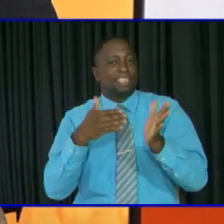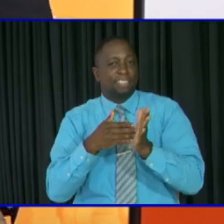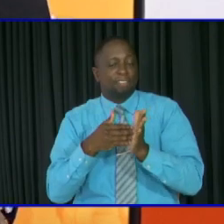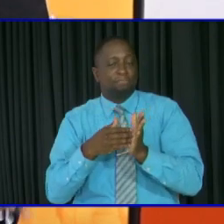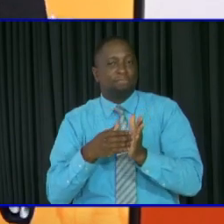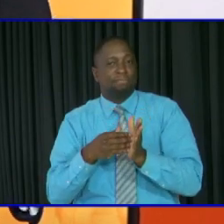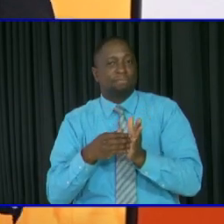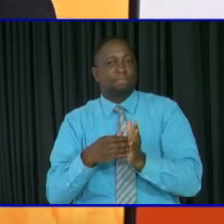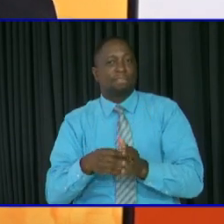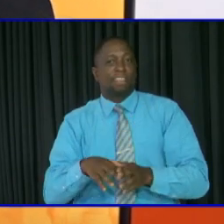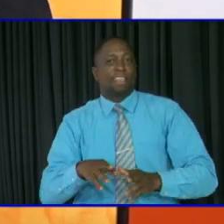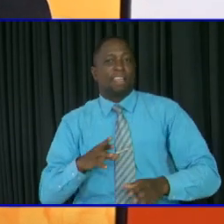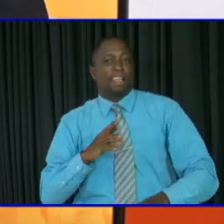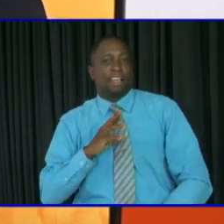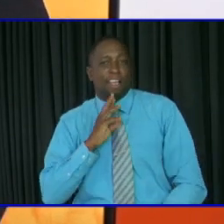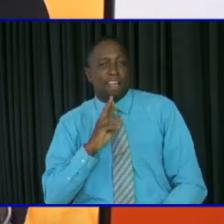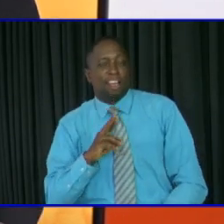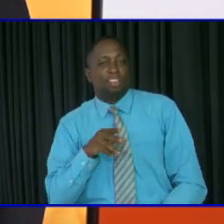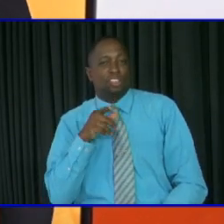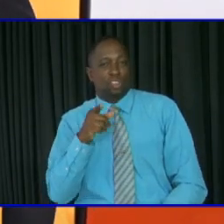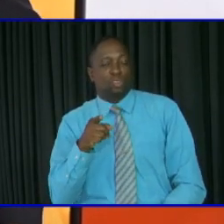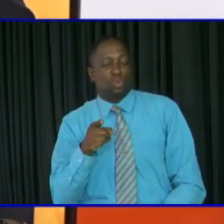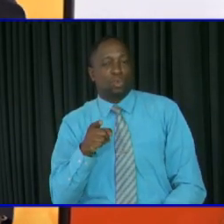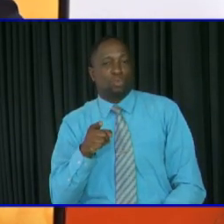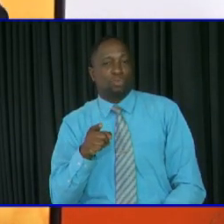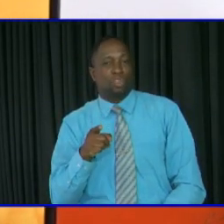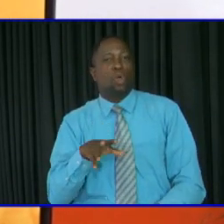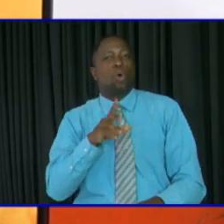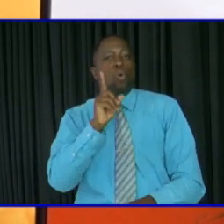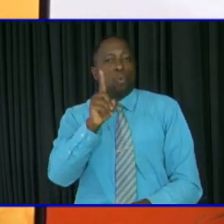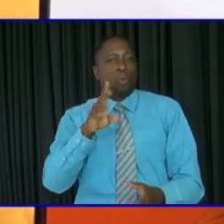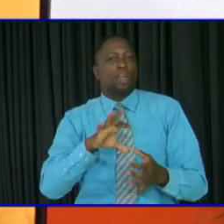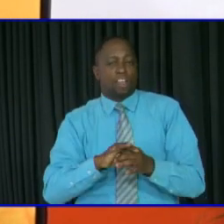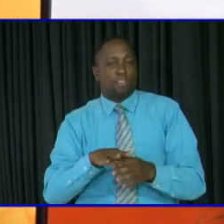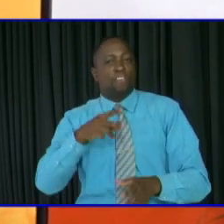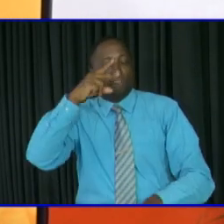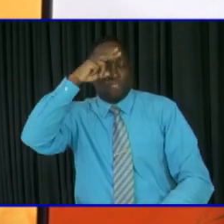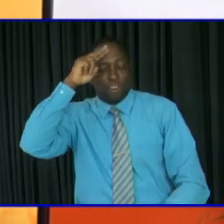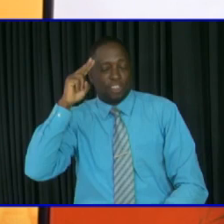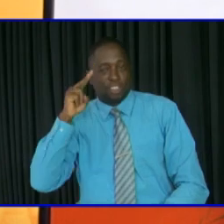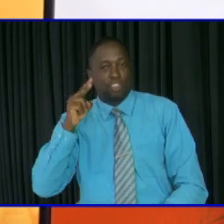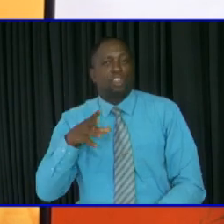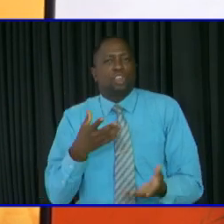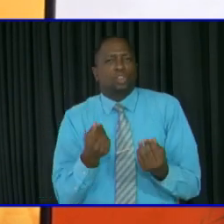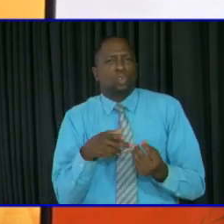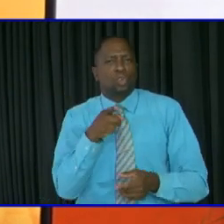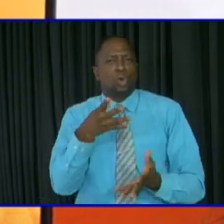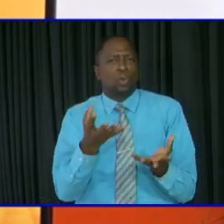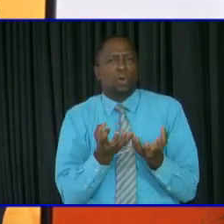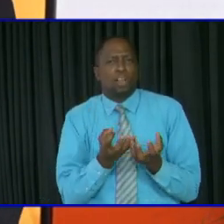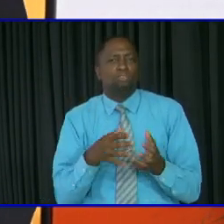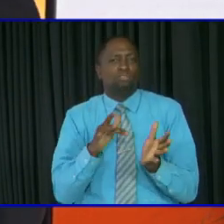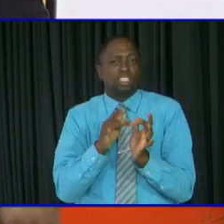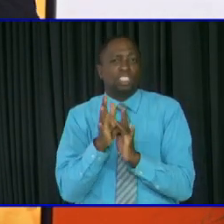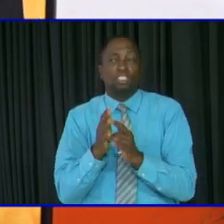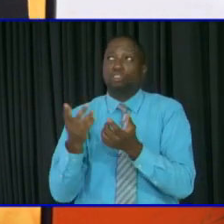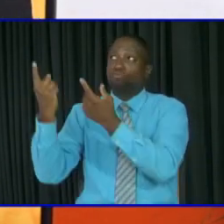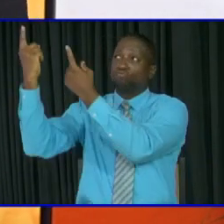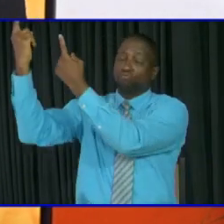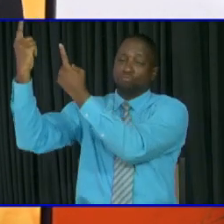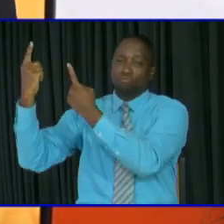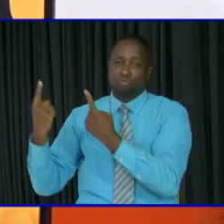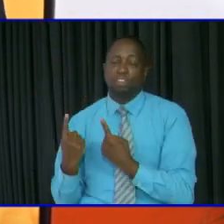numbered among the virgins? Do you want Jesus to return? The text makes it clear that it is